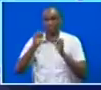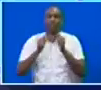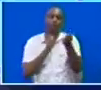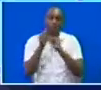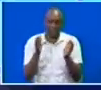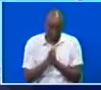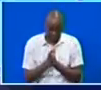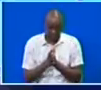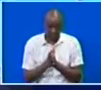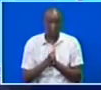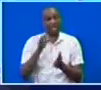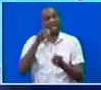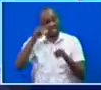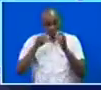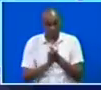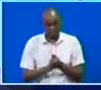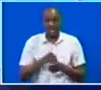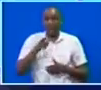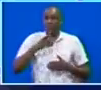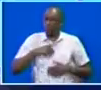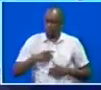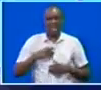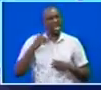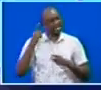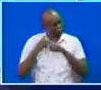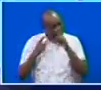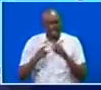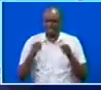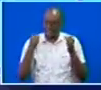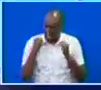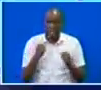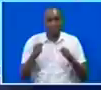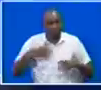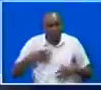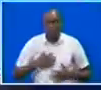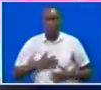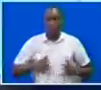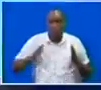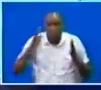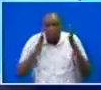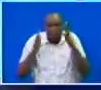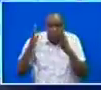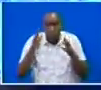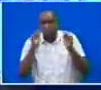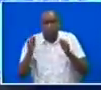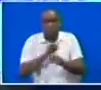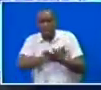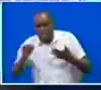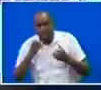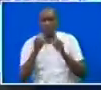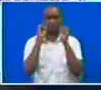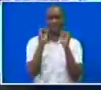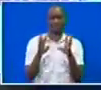seek re-election. It was a chilling experience for Joho supporters during the scrutiny of his documents and the